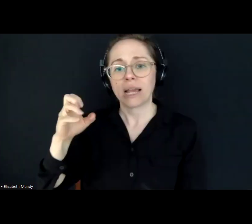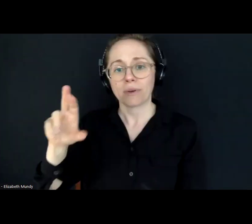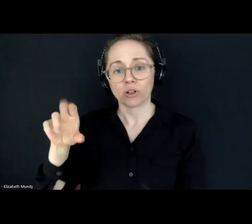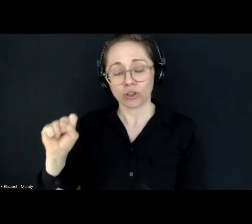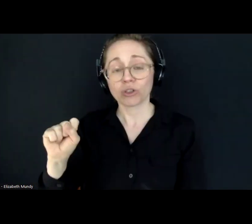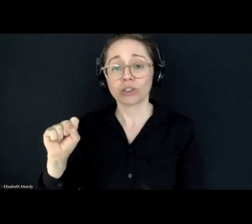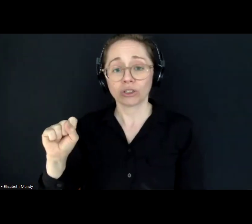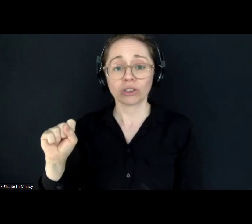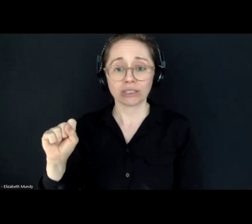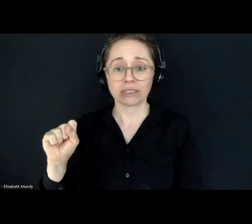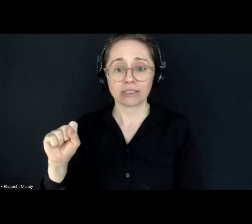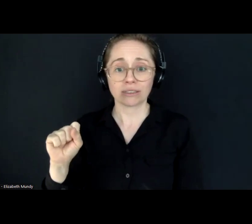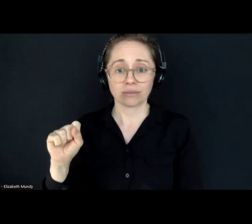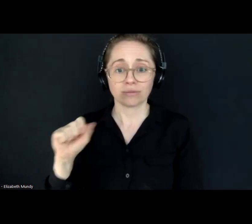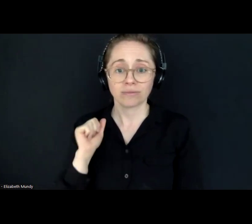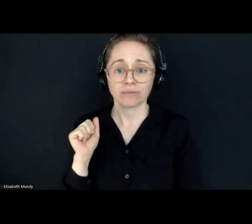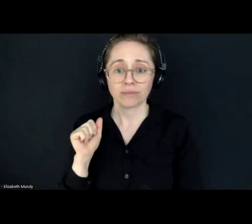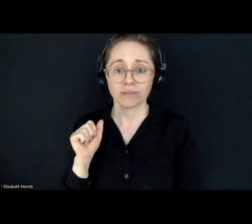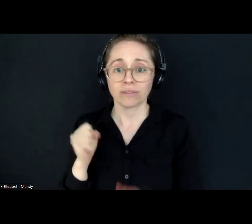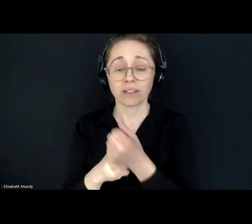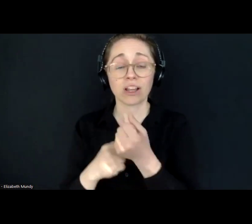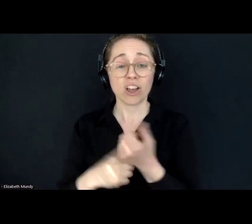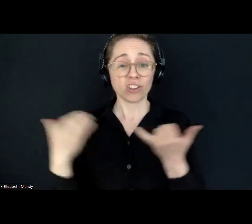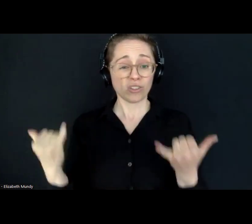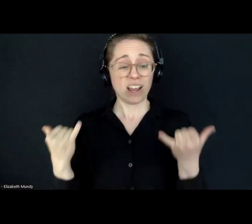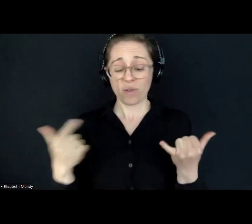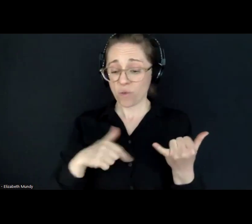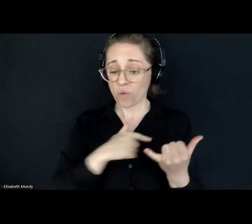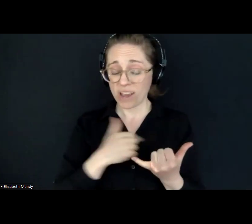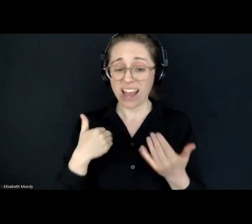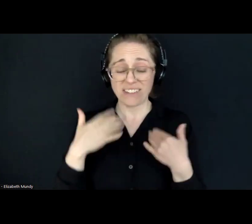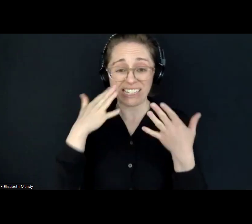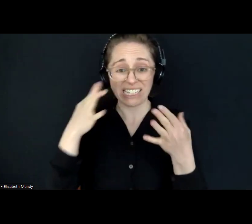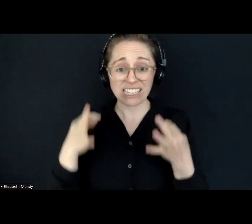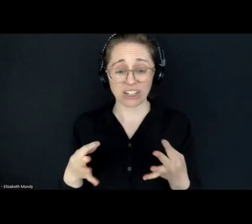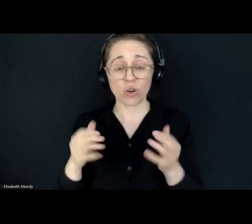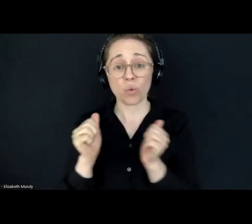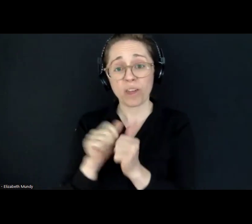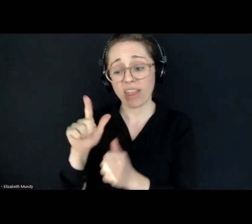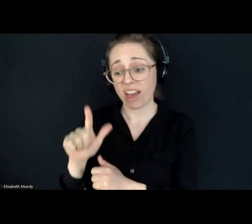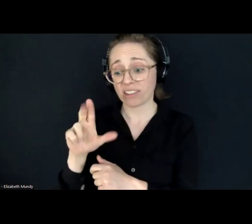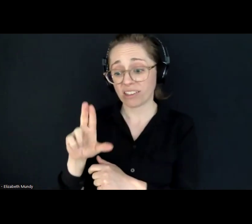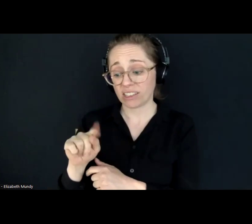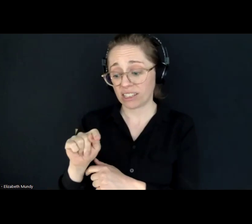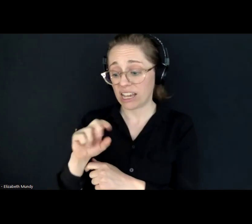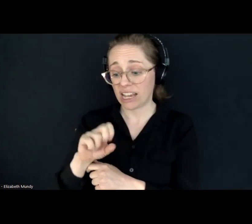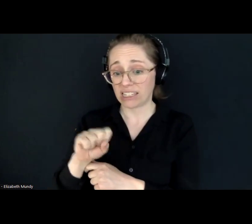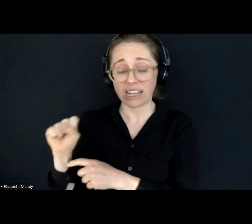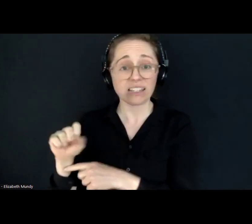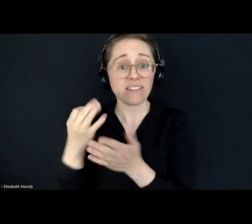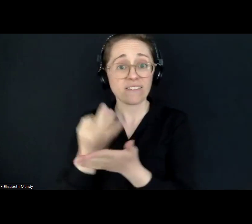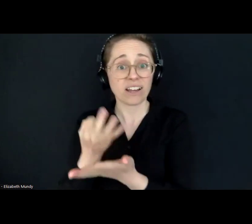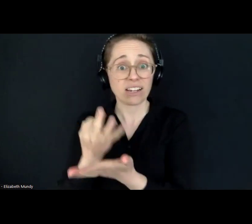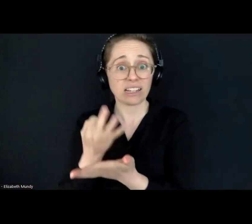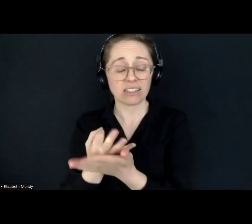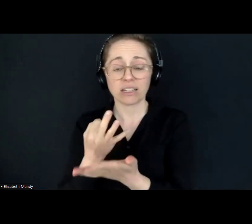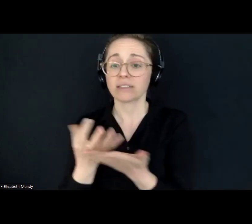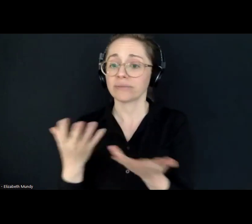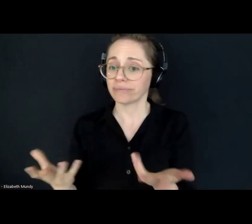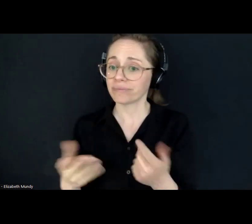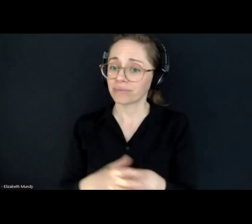noted, we are at a decision point, I think, with LTSS financing, and we think that we are in an area